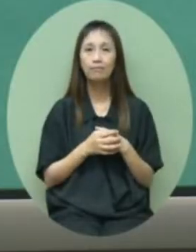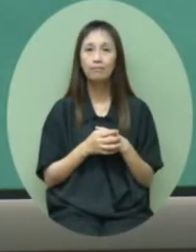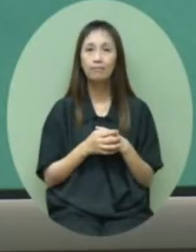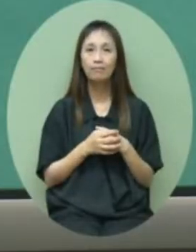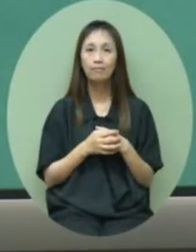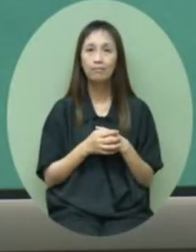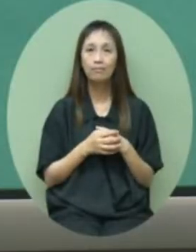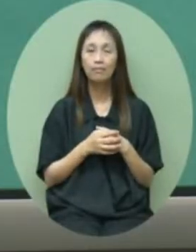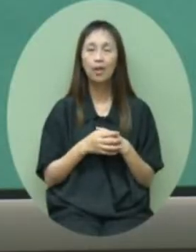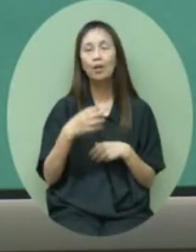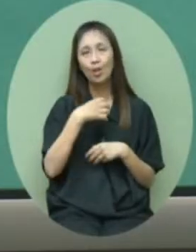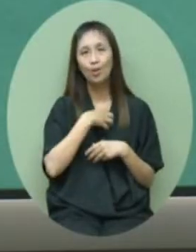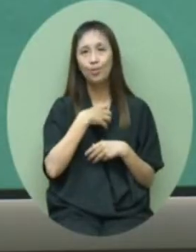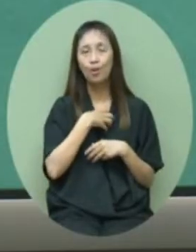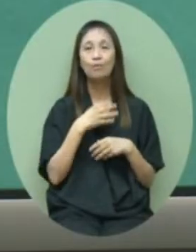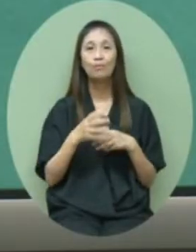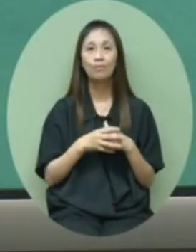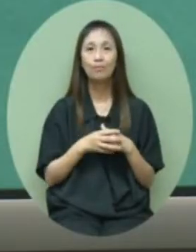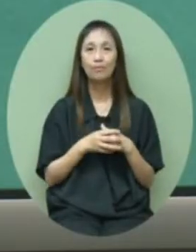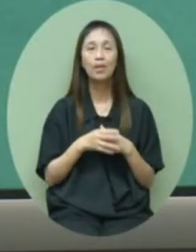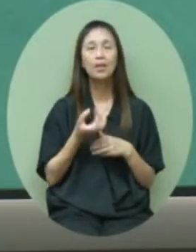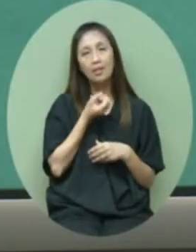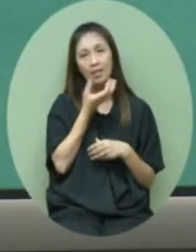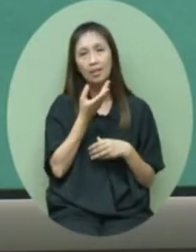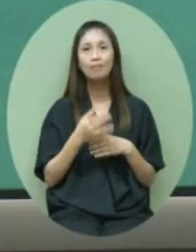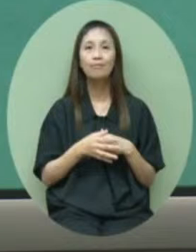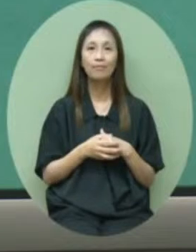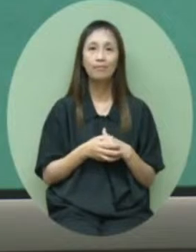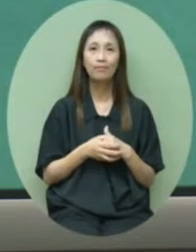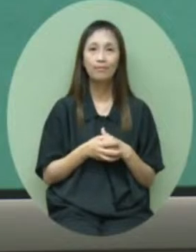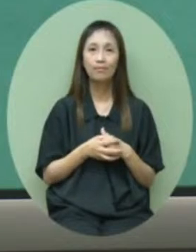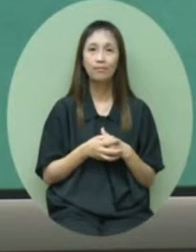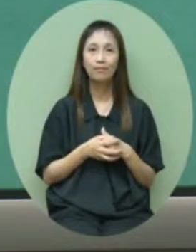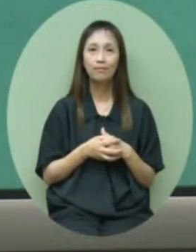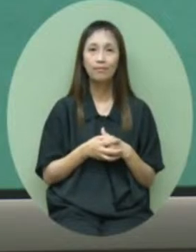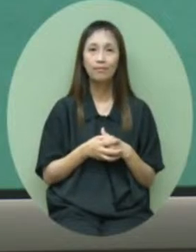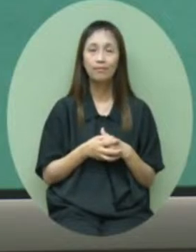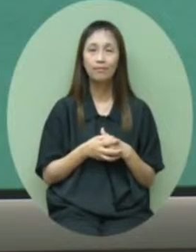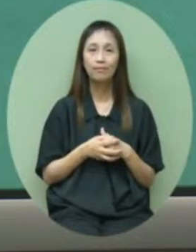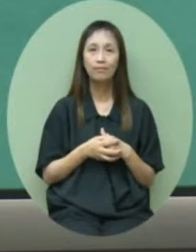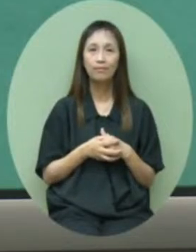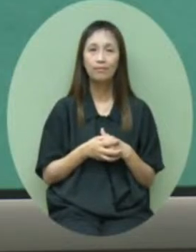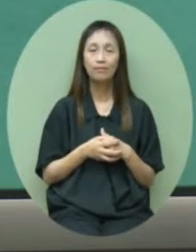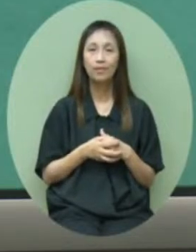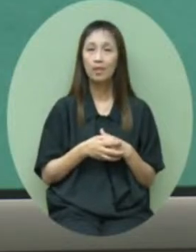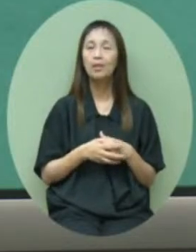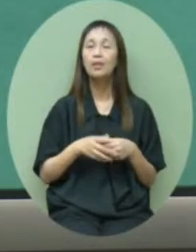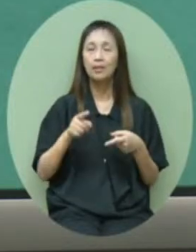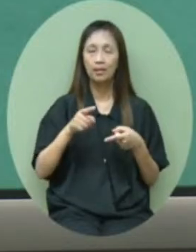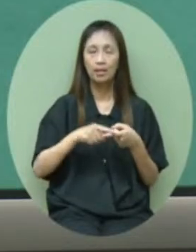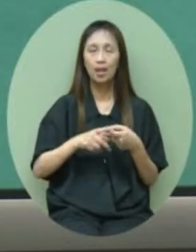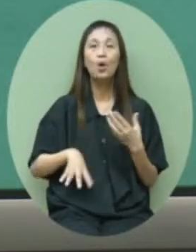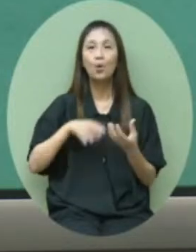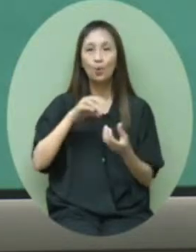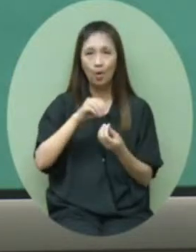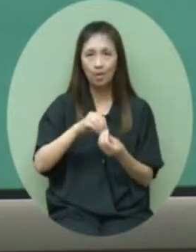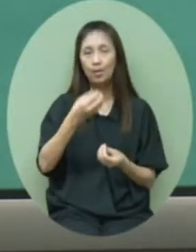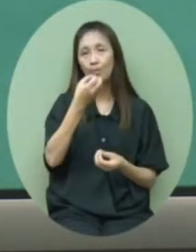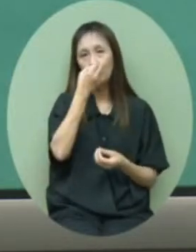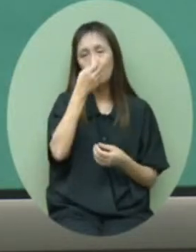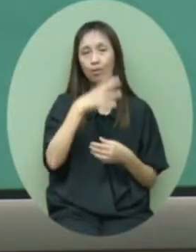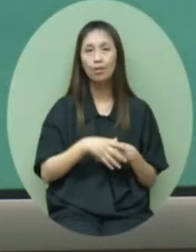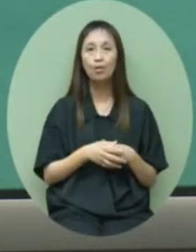community, he can better tap the pulse and seek the views of